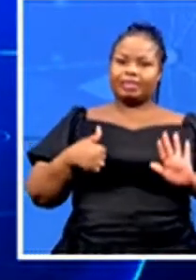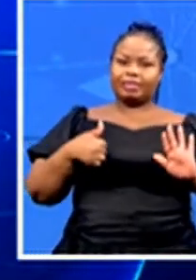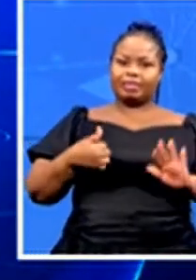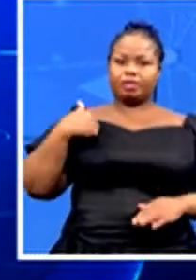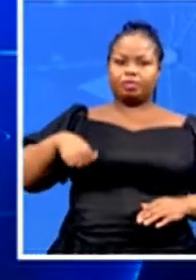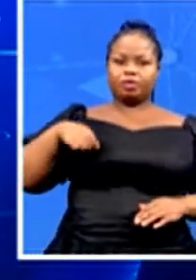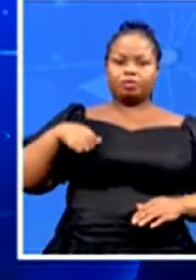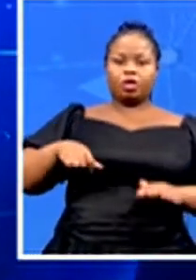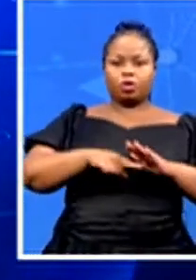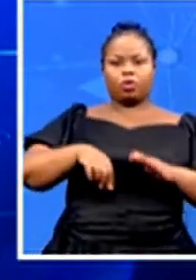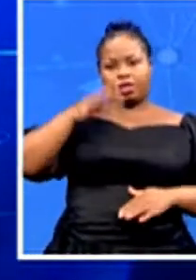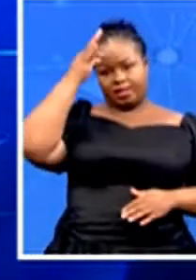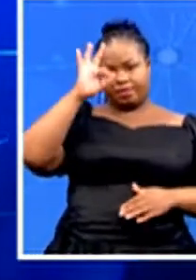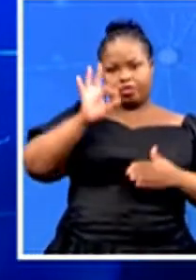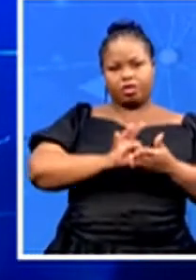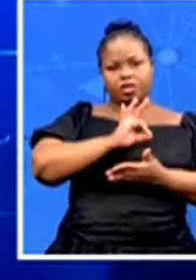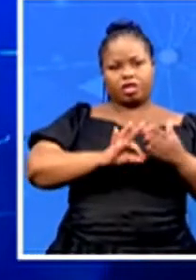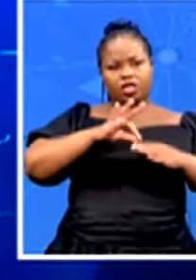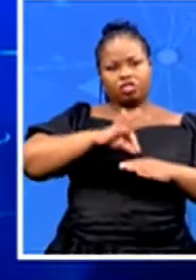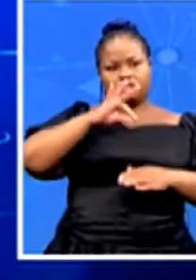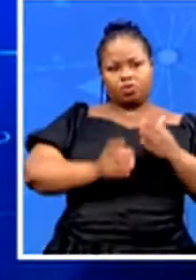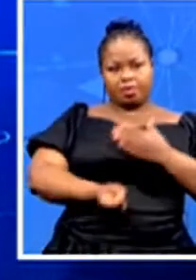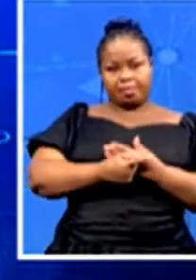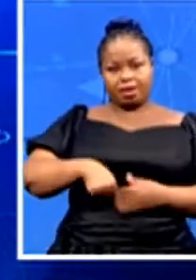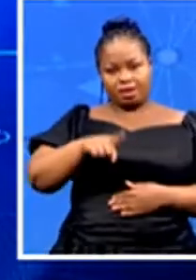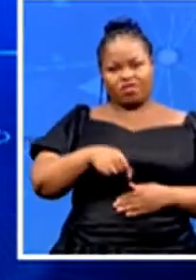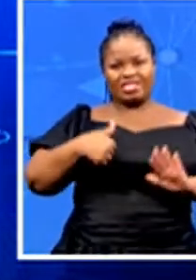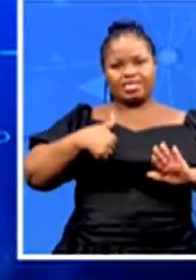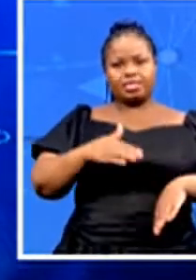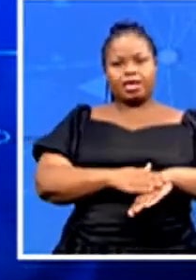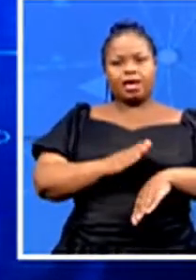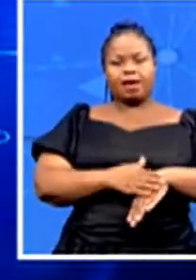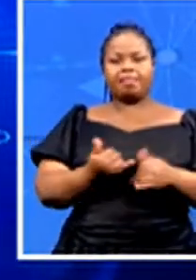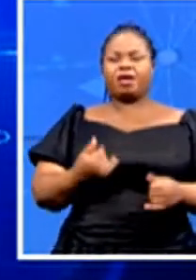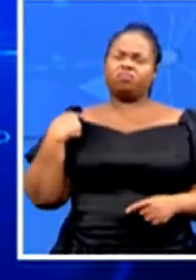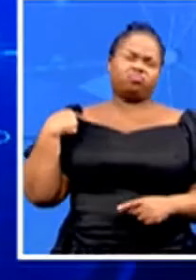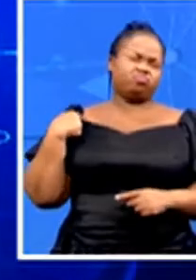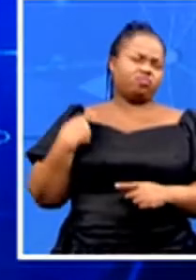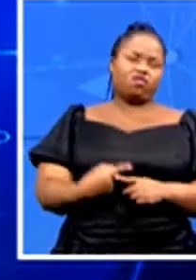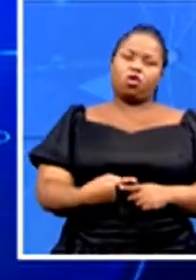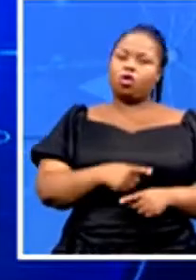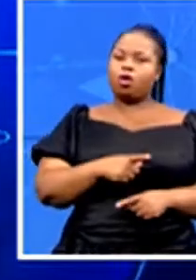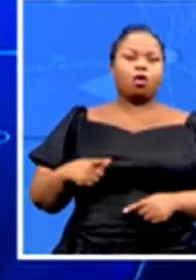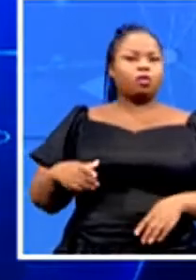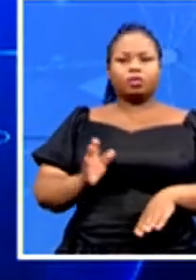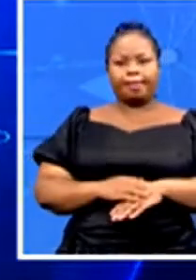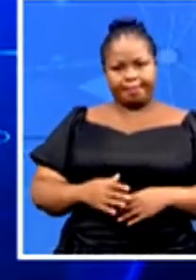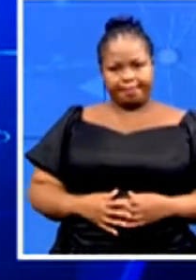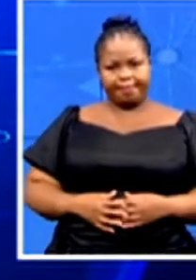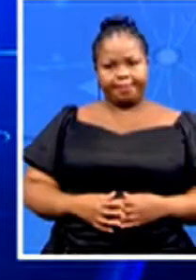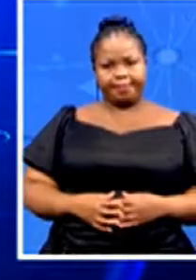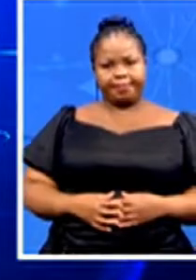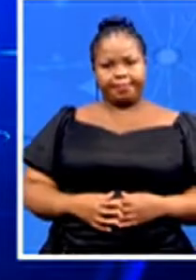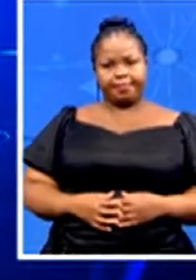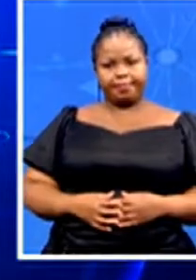to be held. So we've come a long way indeed, 6 municipal elections. But secondly,